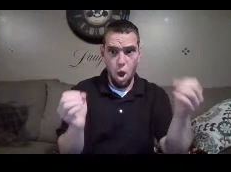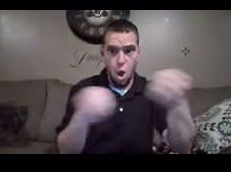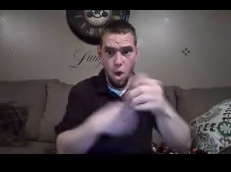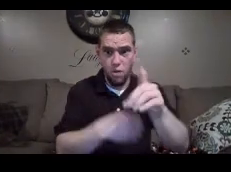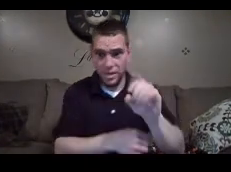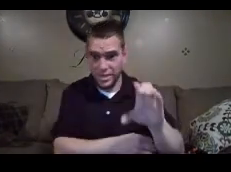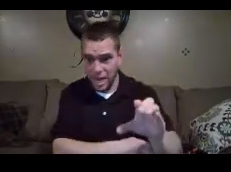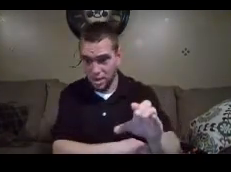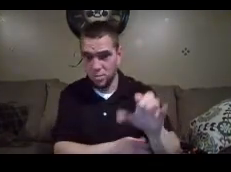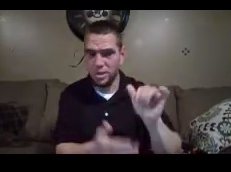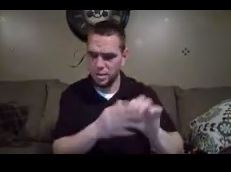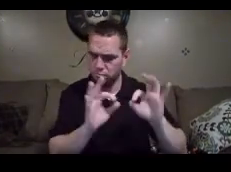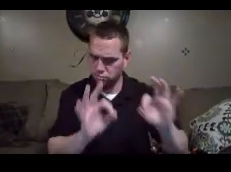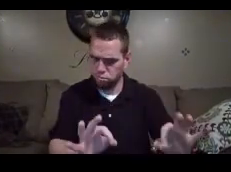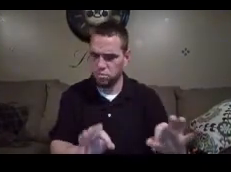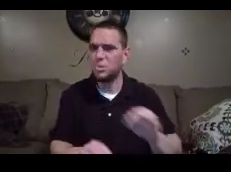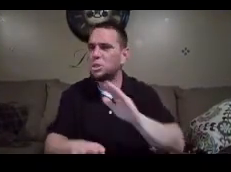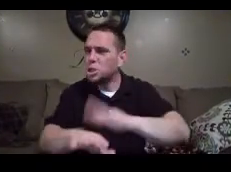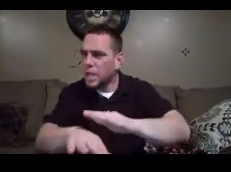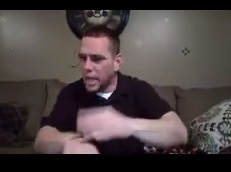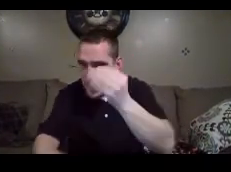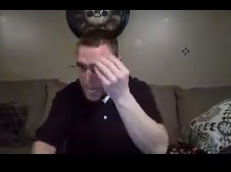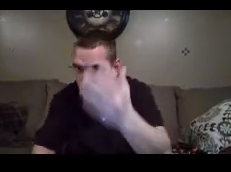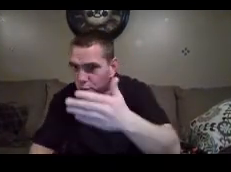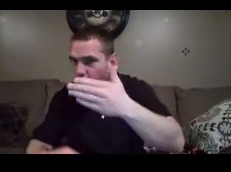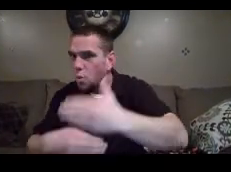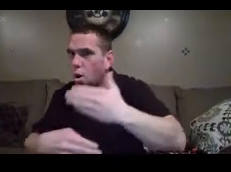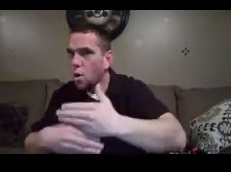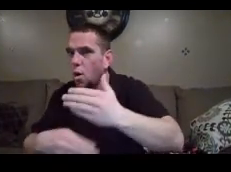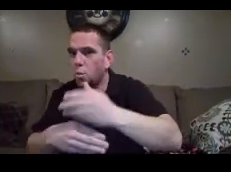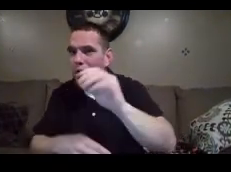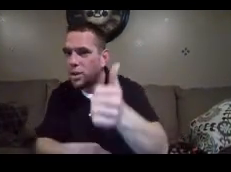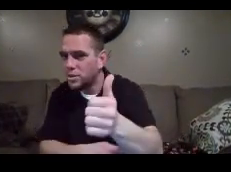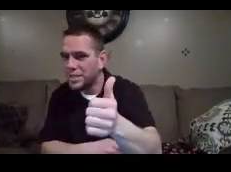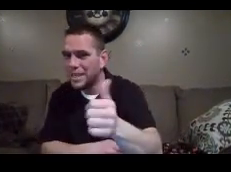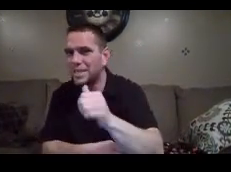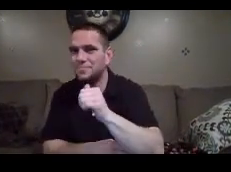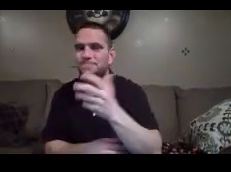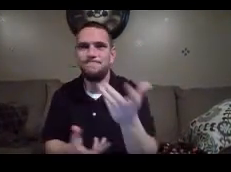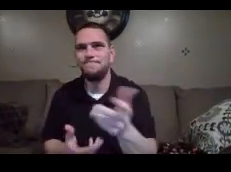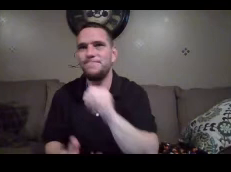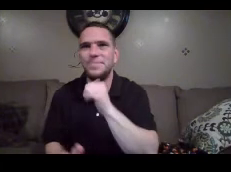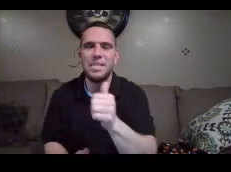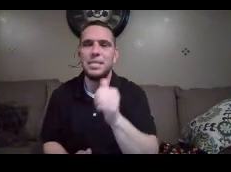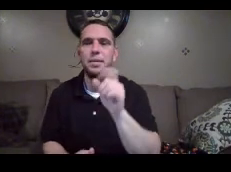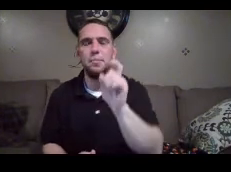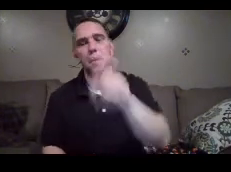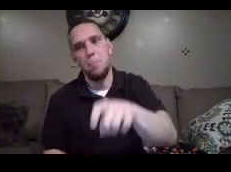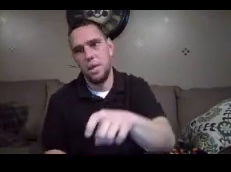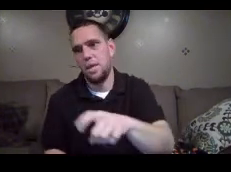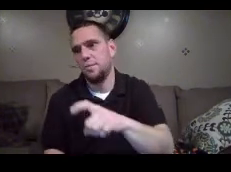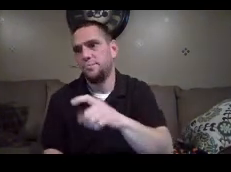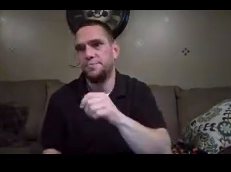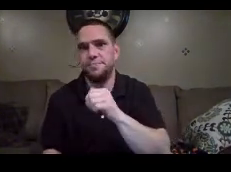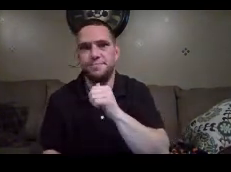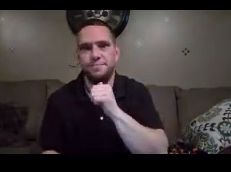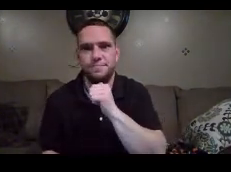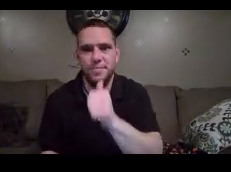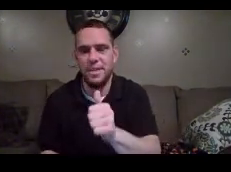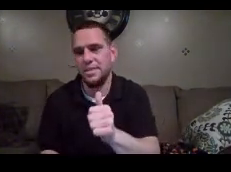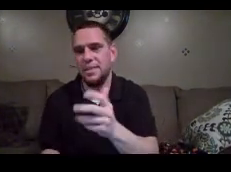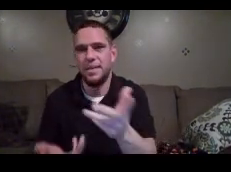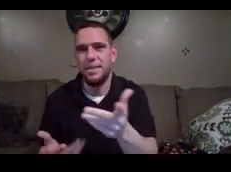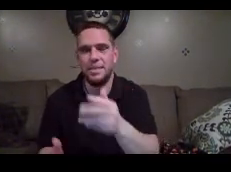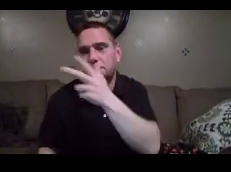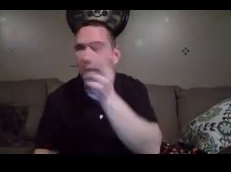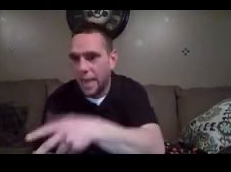definitely something to keep out for. Just because it doesn't read well with Windows narrator doesn't necessarily mean it won't be picked up well by JAWS. Again,